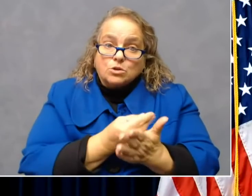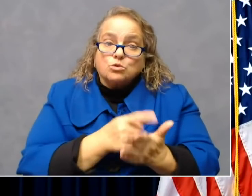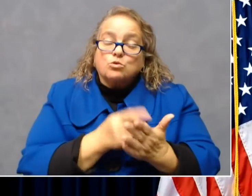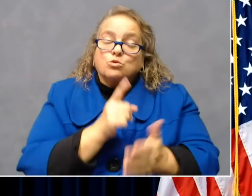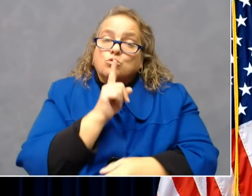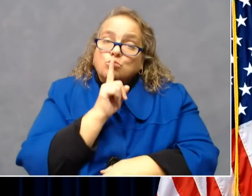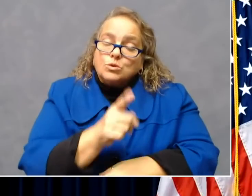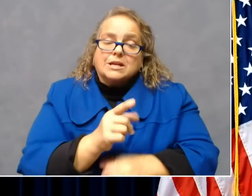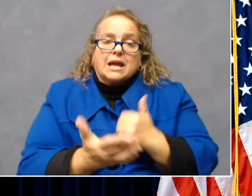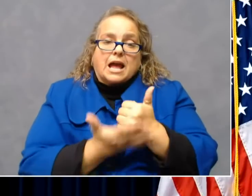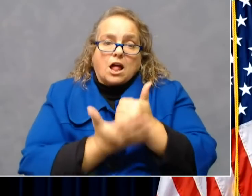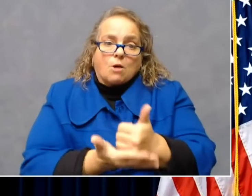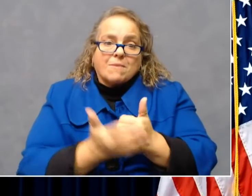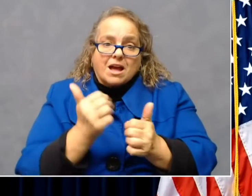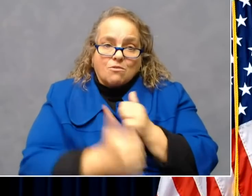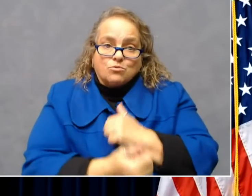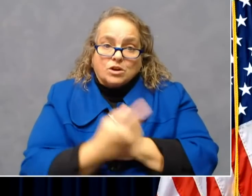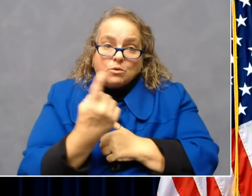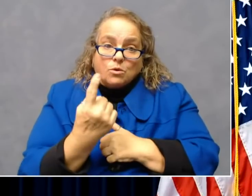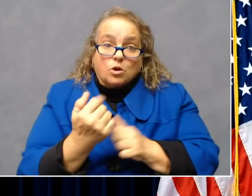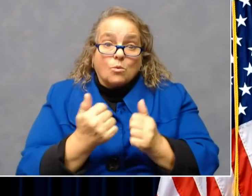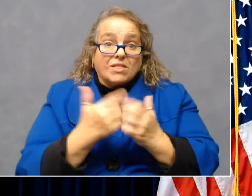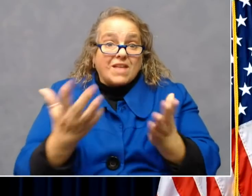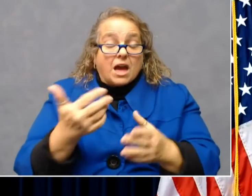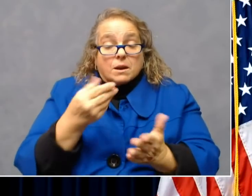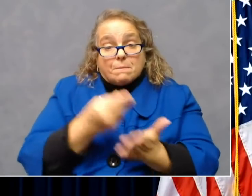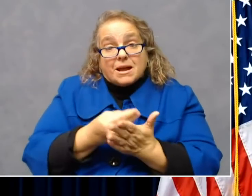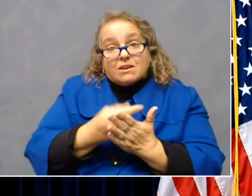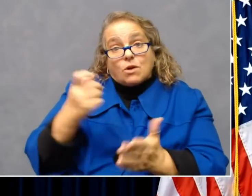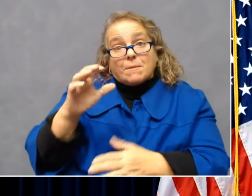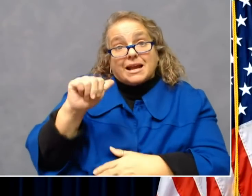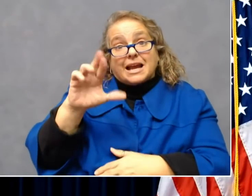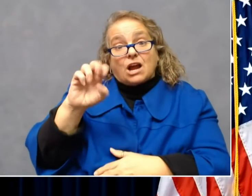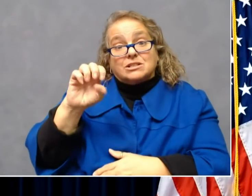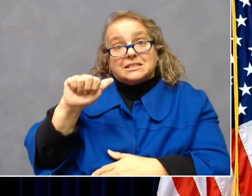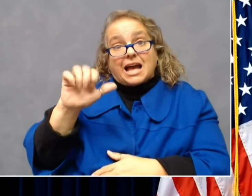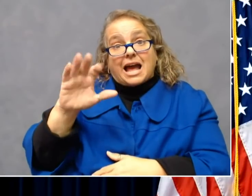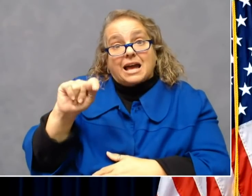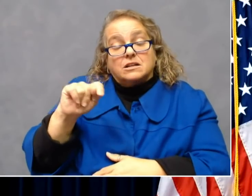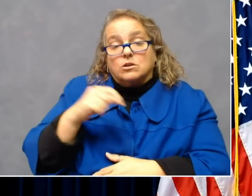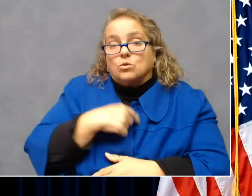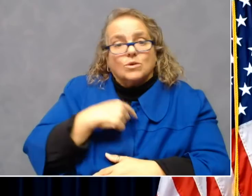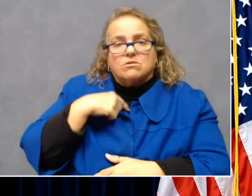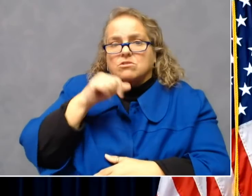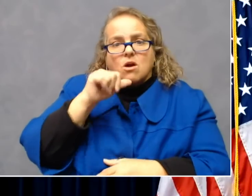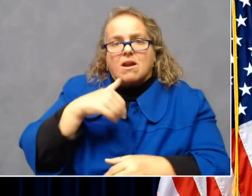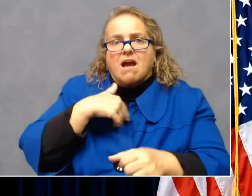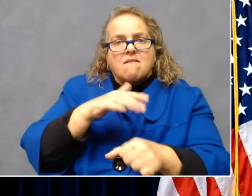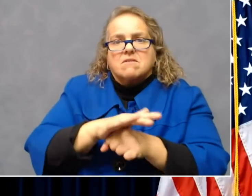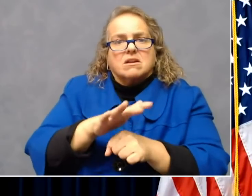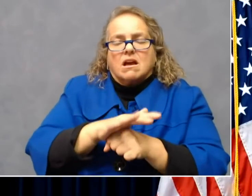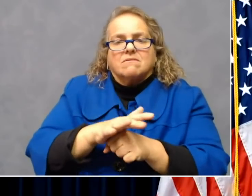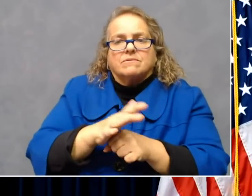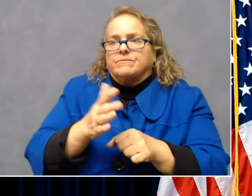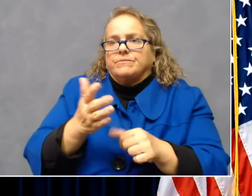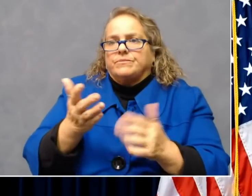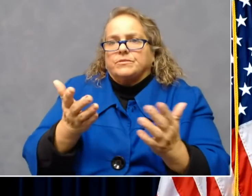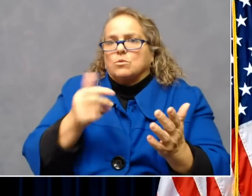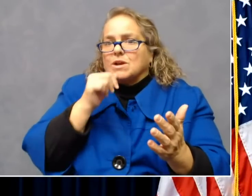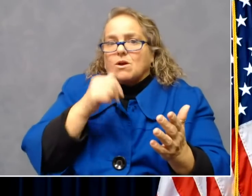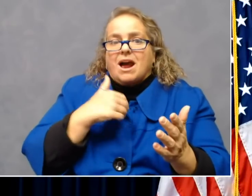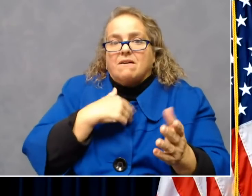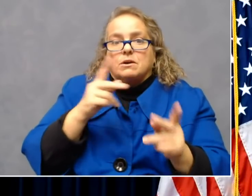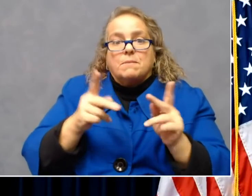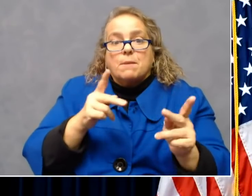get through this. Without another round of CARES Act funding, we don't have individuals who are on unemployment